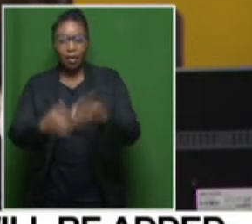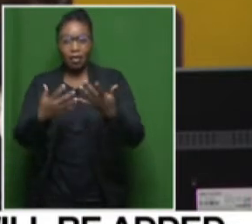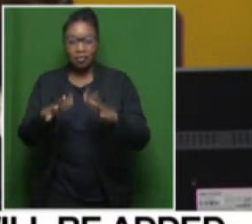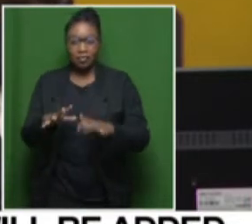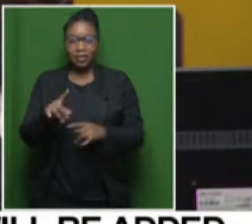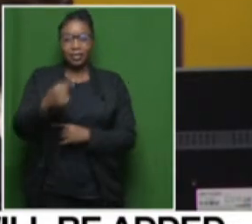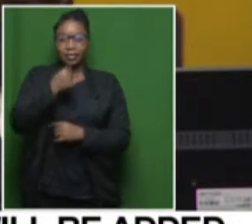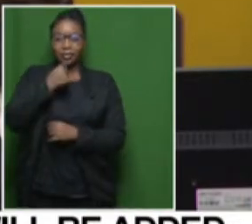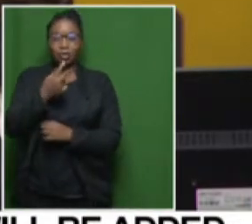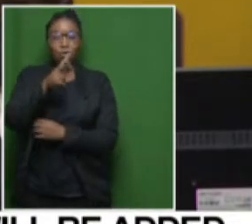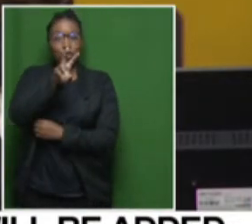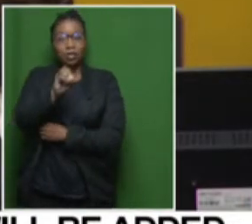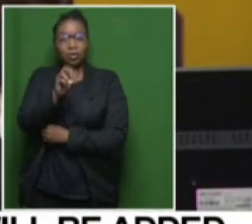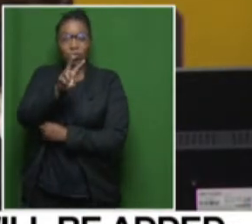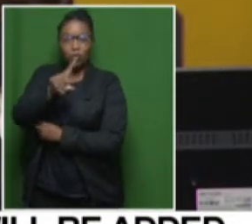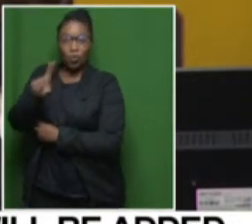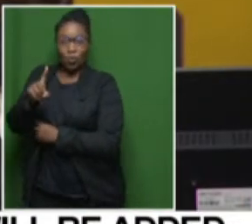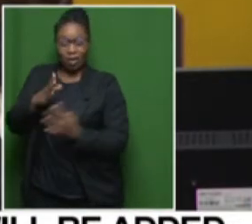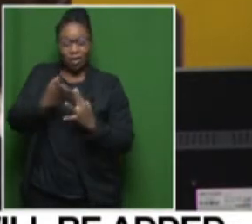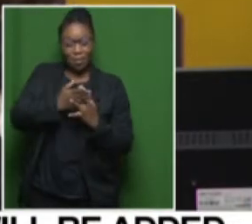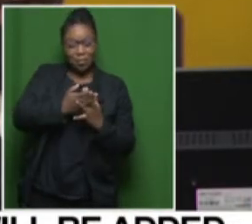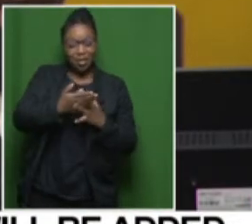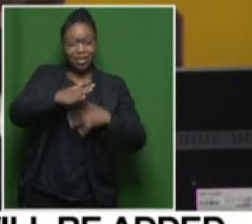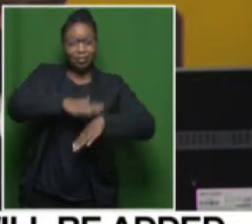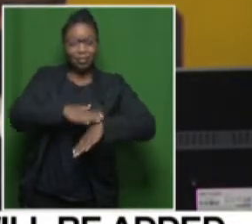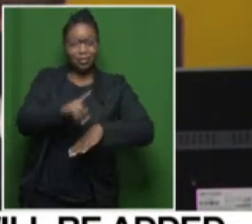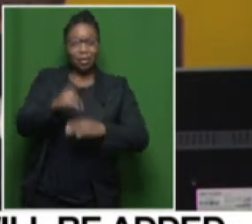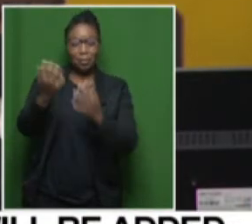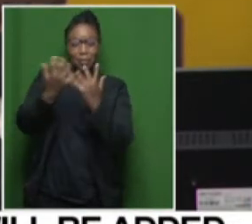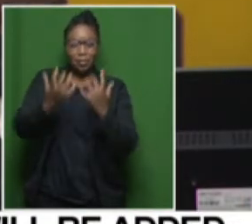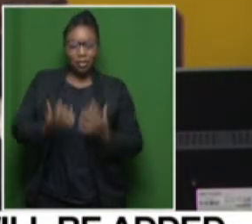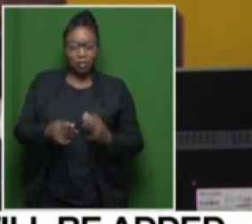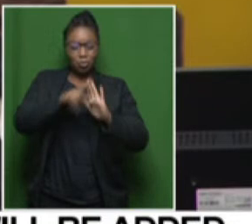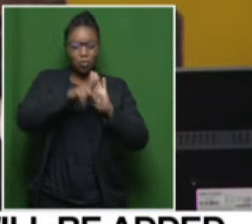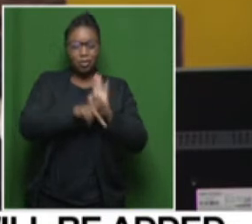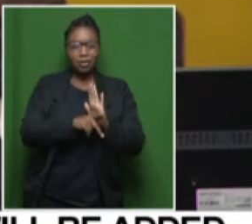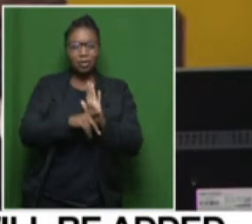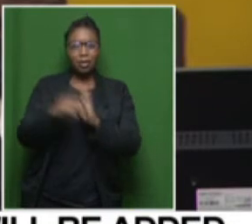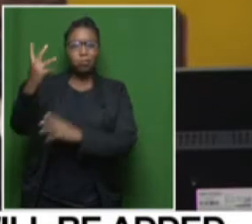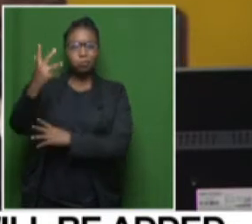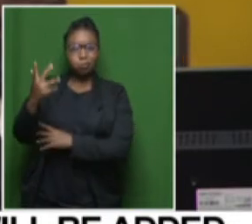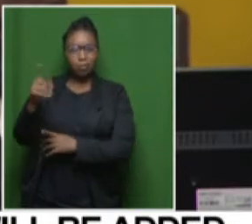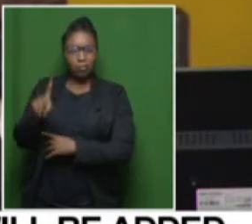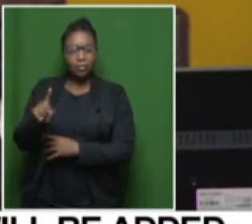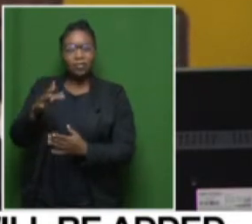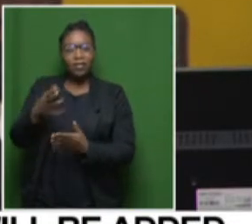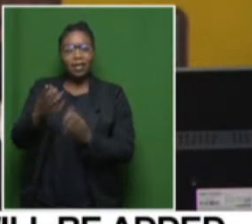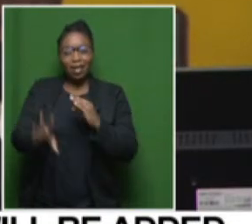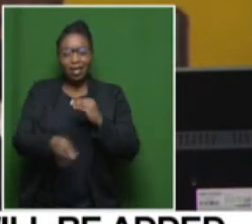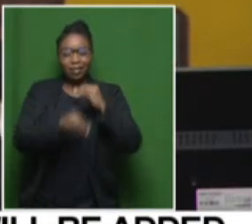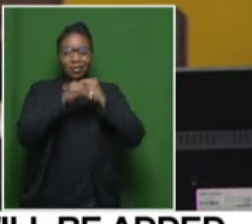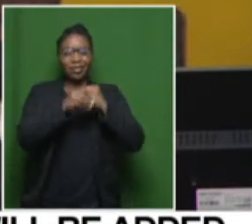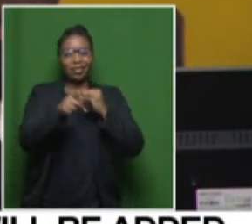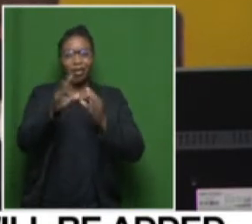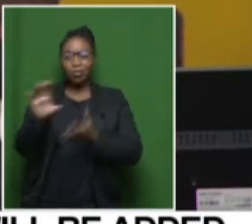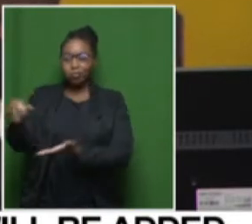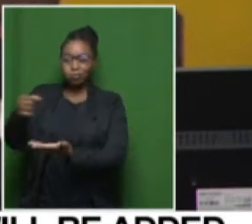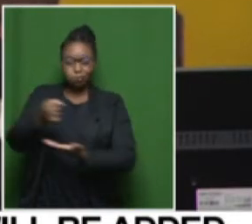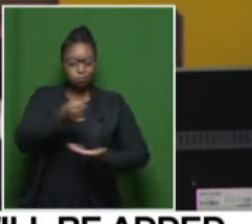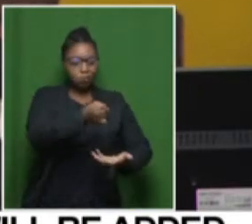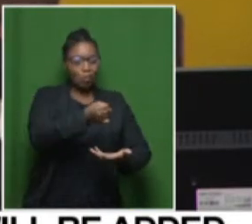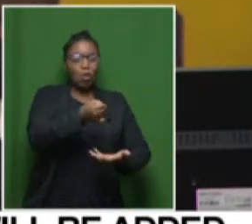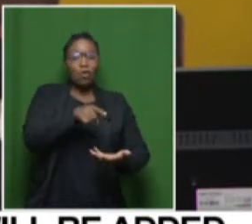in 2021 medium-term budget policy statement, we have allocated additional funding of 20.5